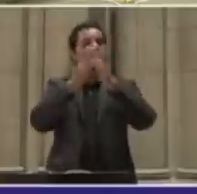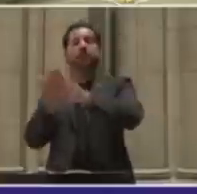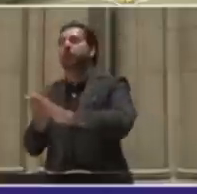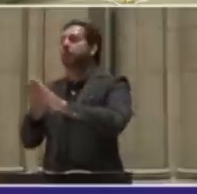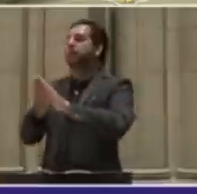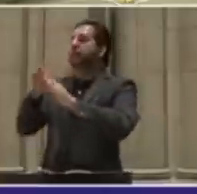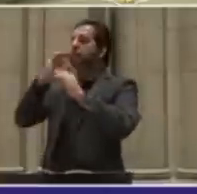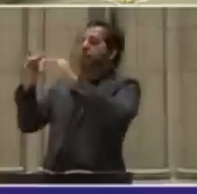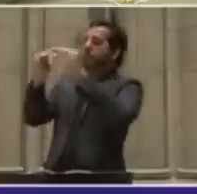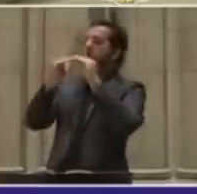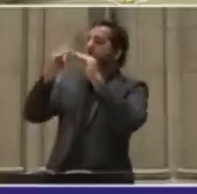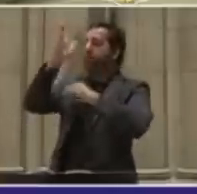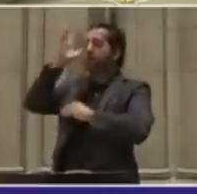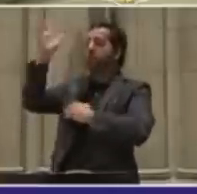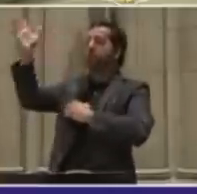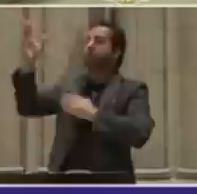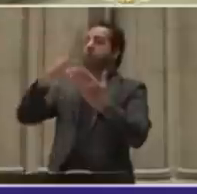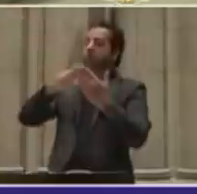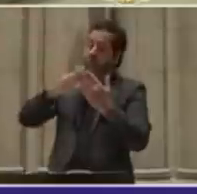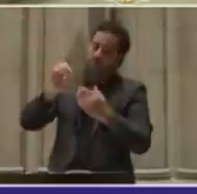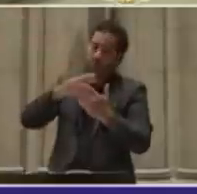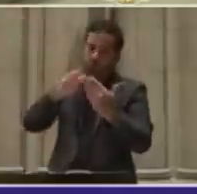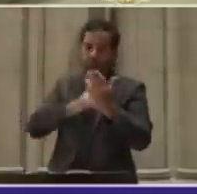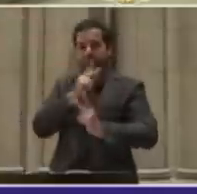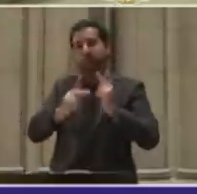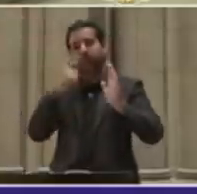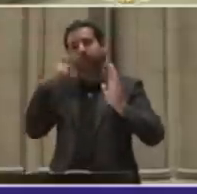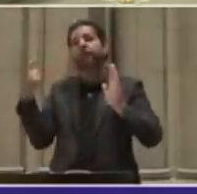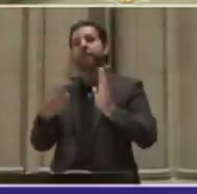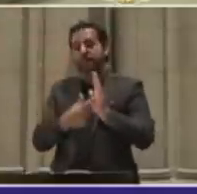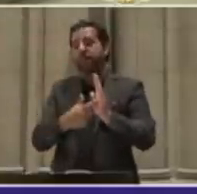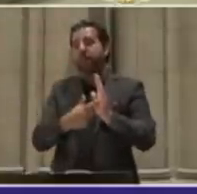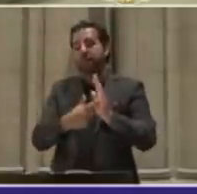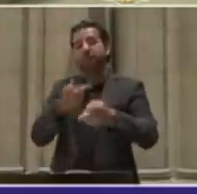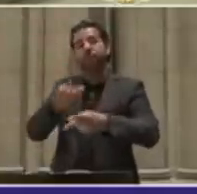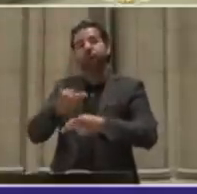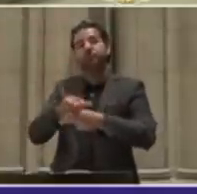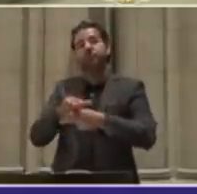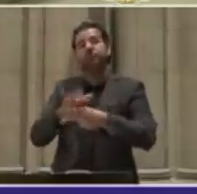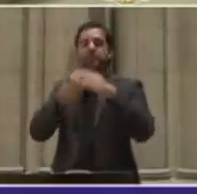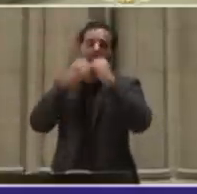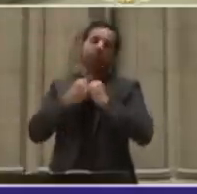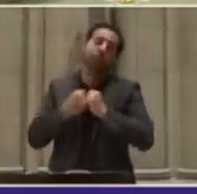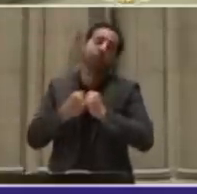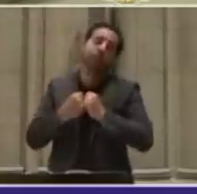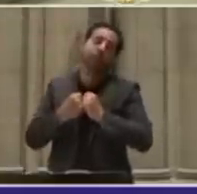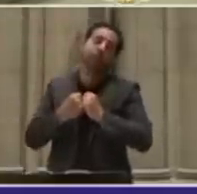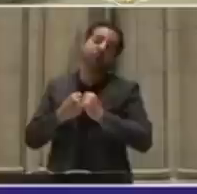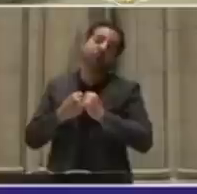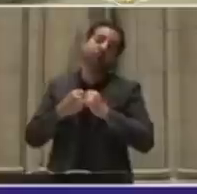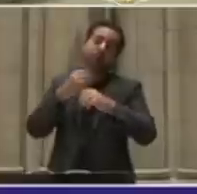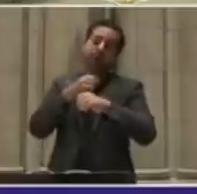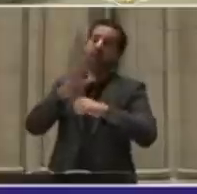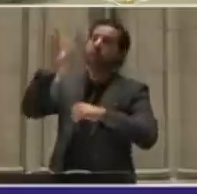toward a just future where all persons are recognized and treated as sacred,